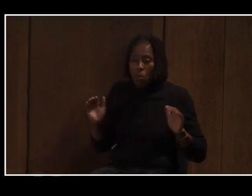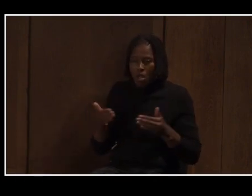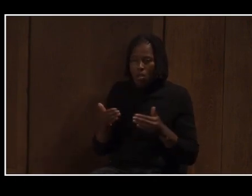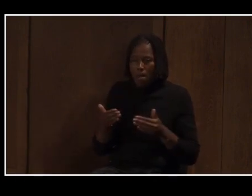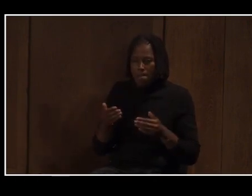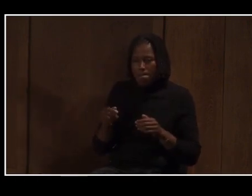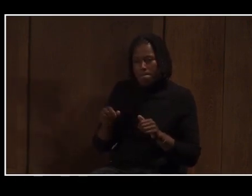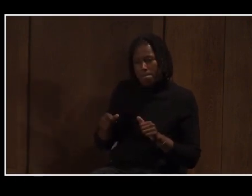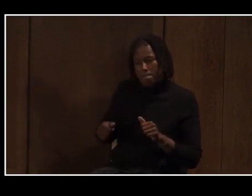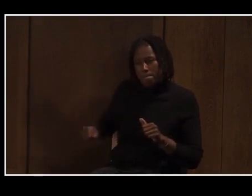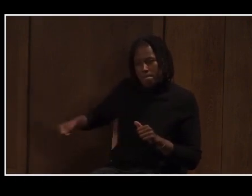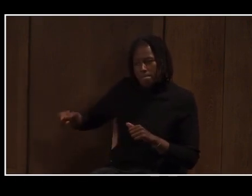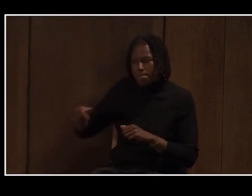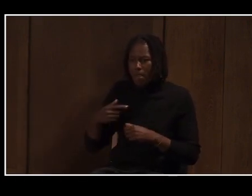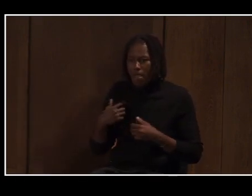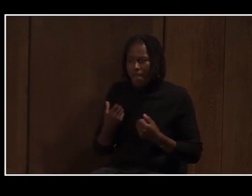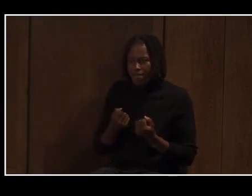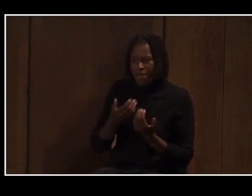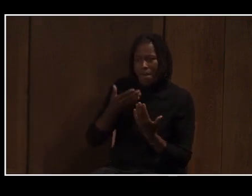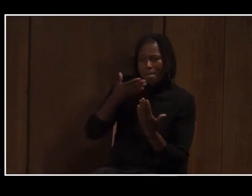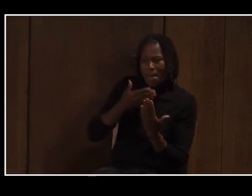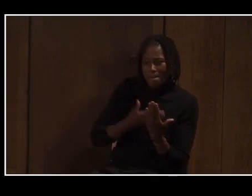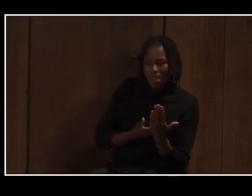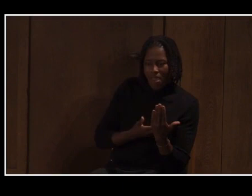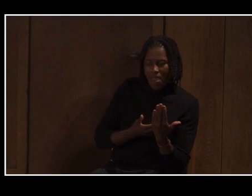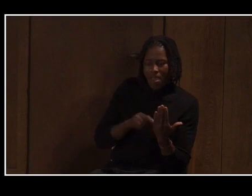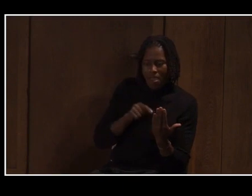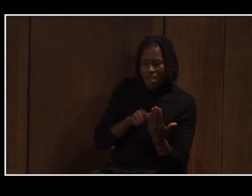introductions, which I have a piece of paper and I've written it down.